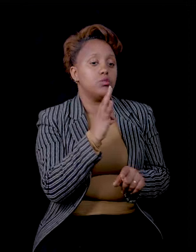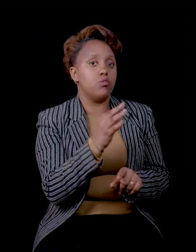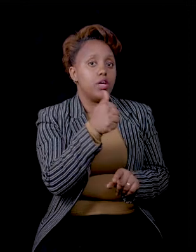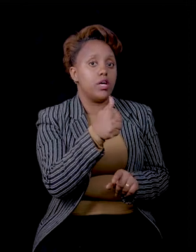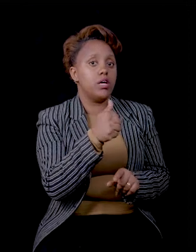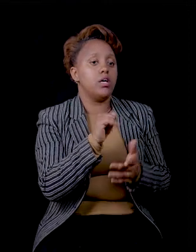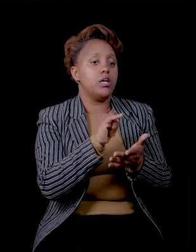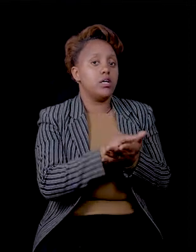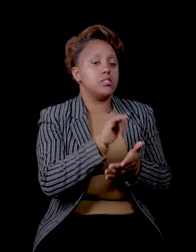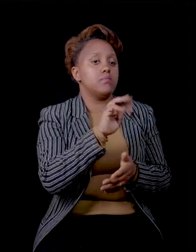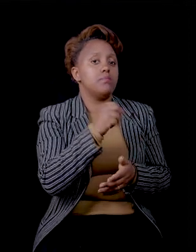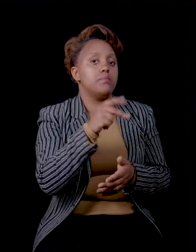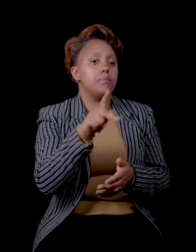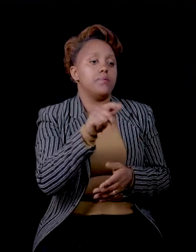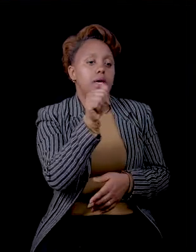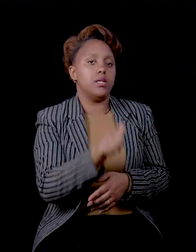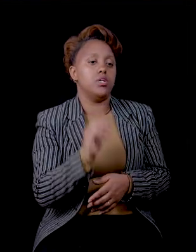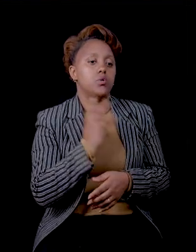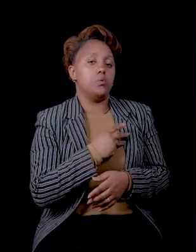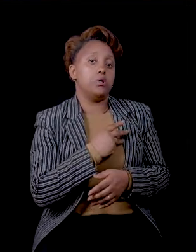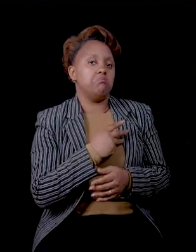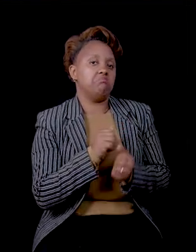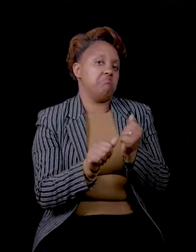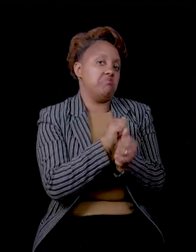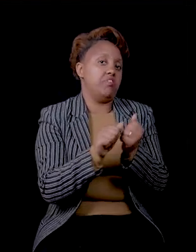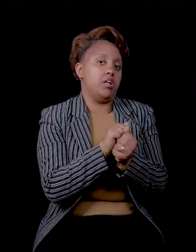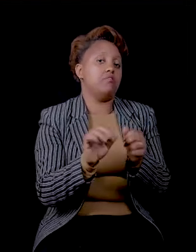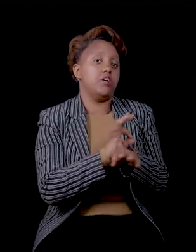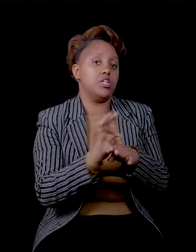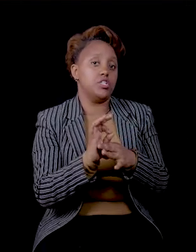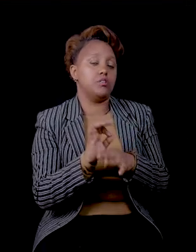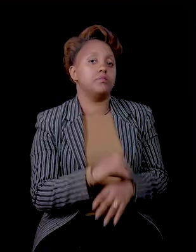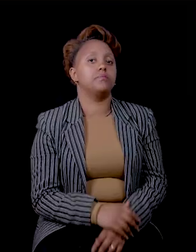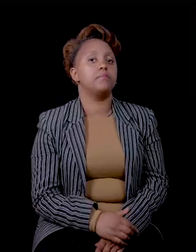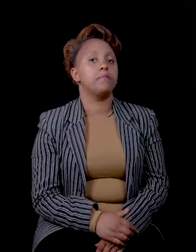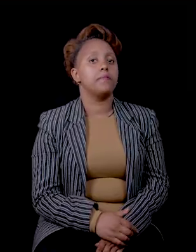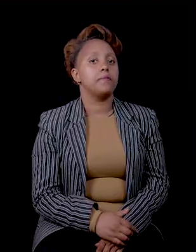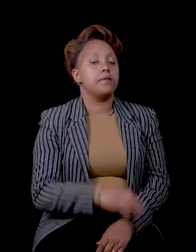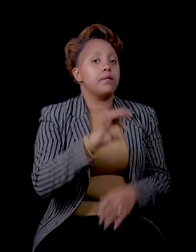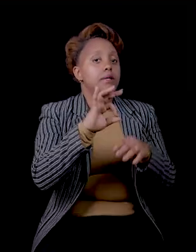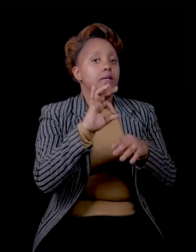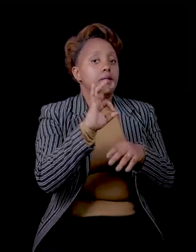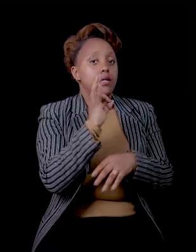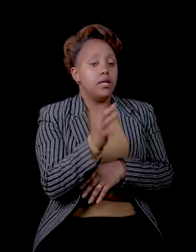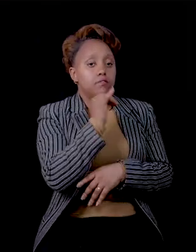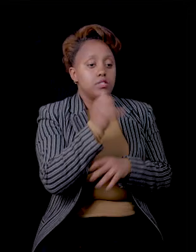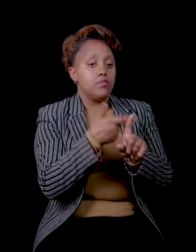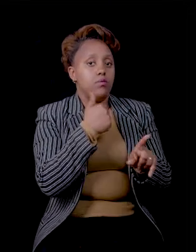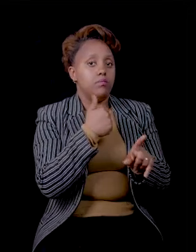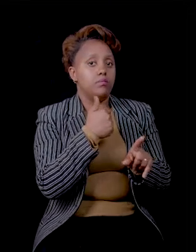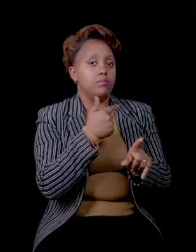element of A is not mapped with any. Hence, this will fail to be a function. This will be function provided that f is